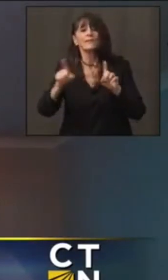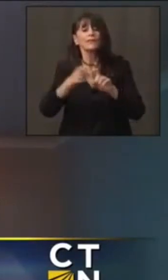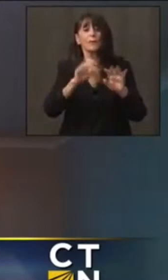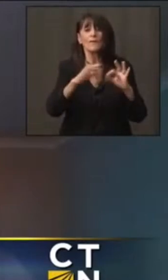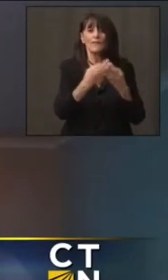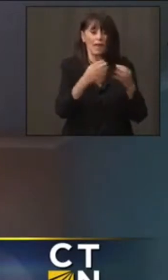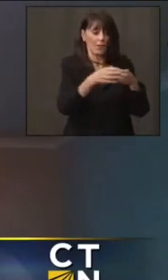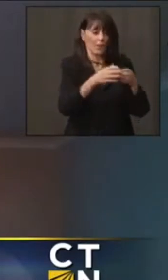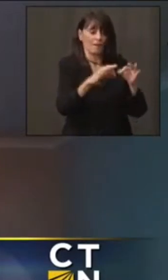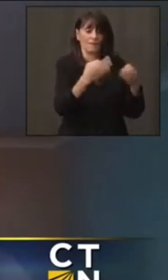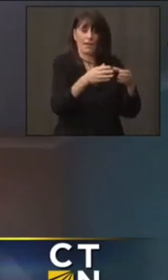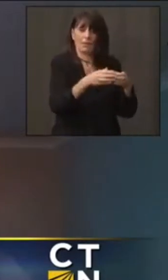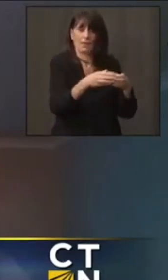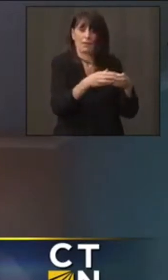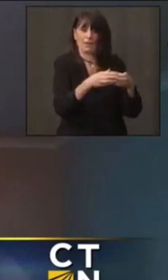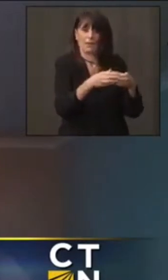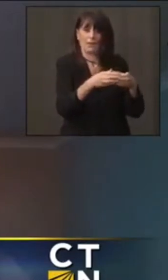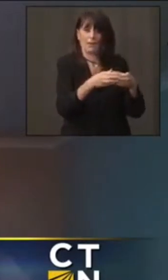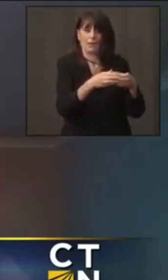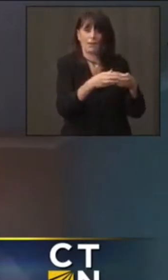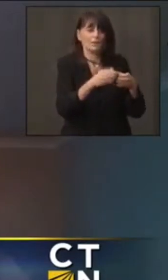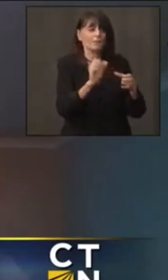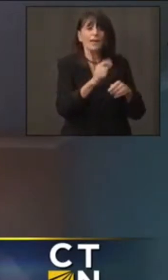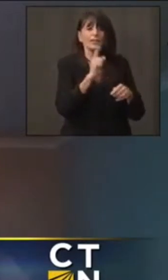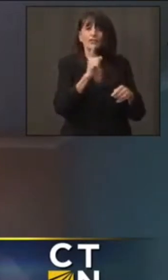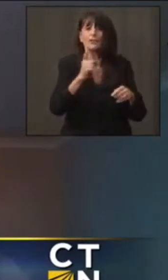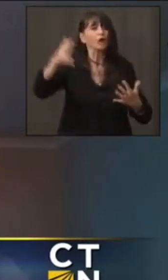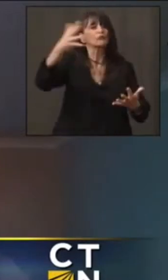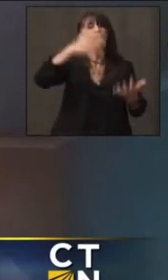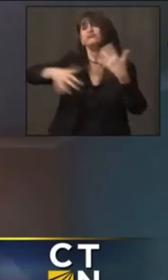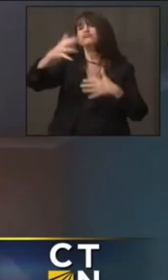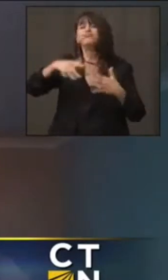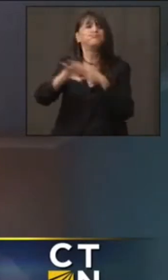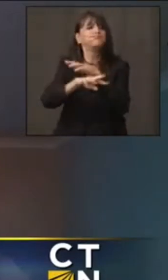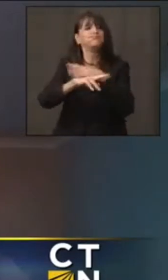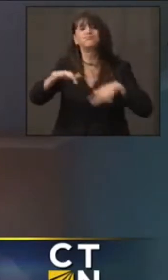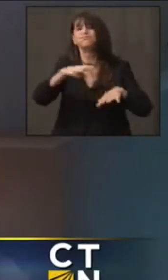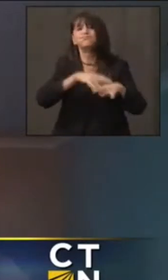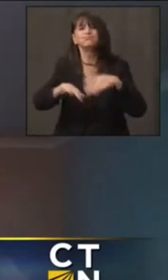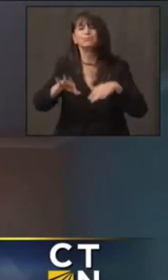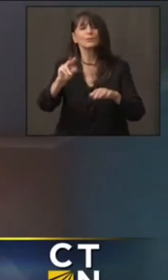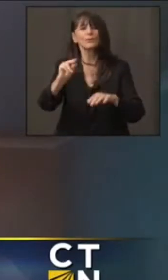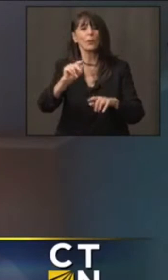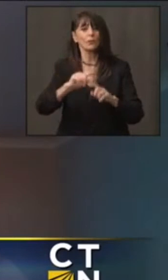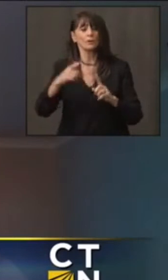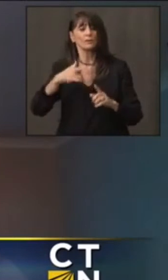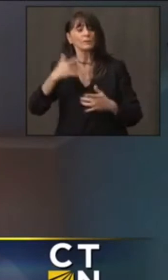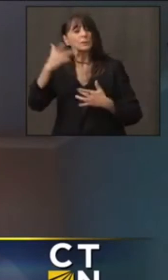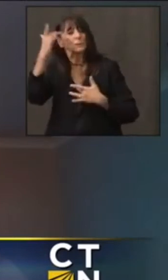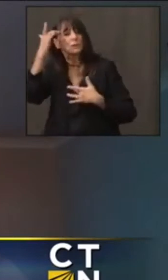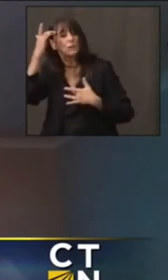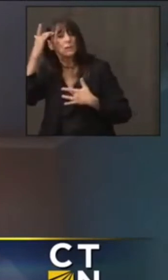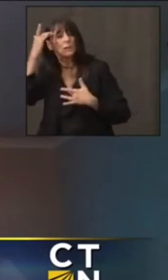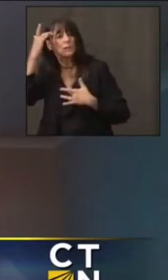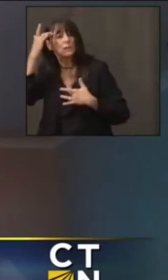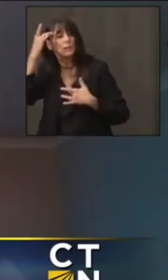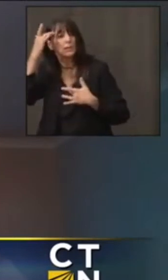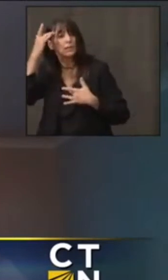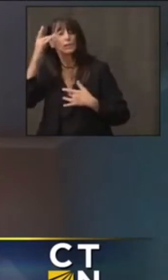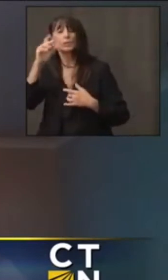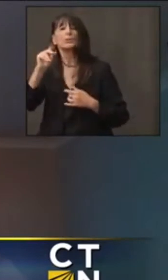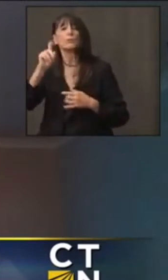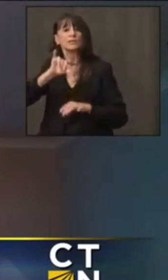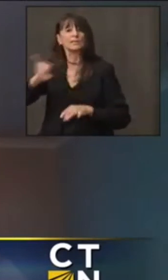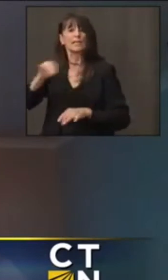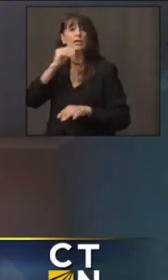with, keeping those contacts minimal. And if you're sick or if you have been exposed, you do need to stay home